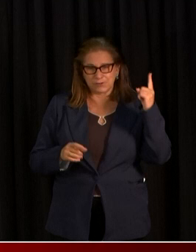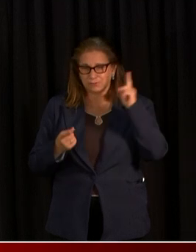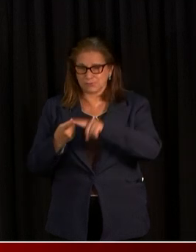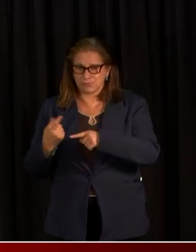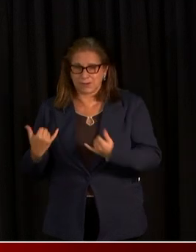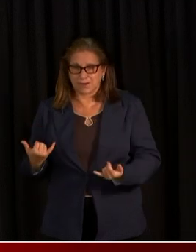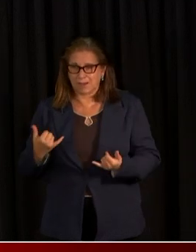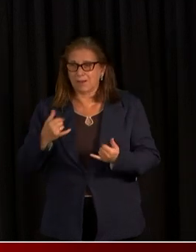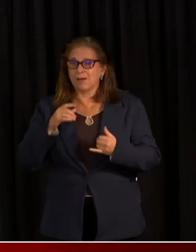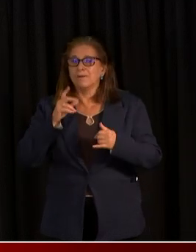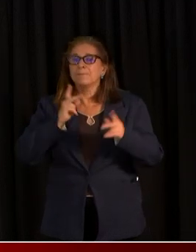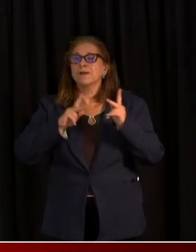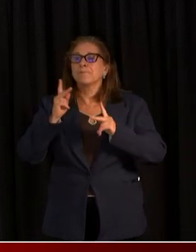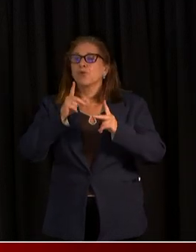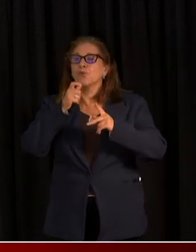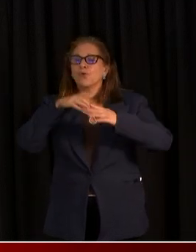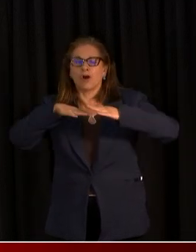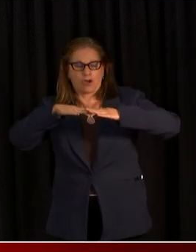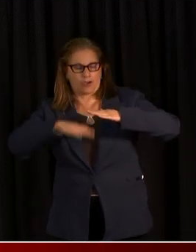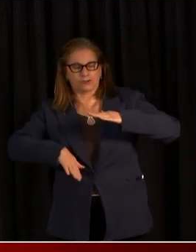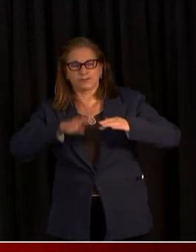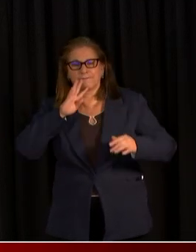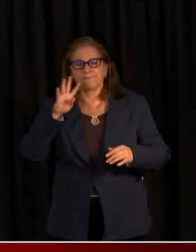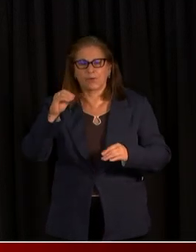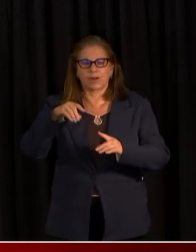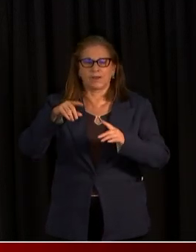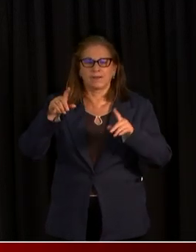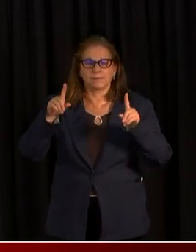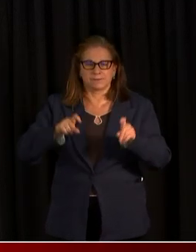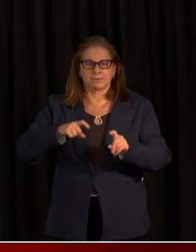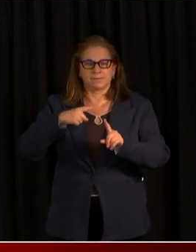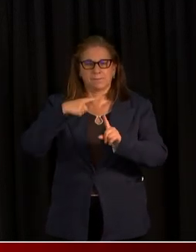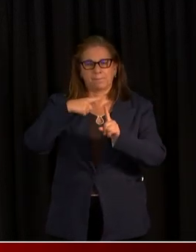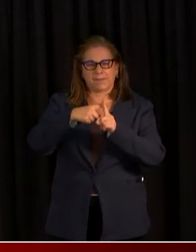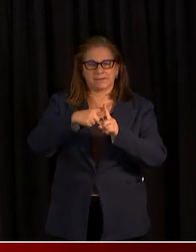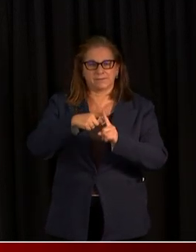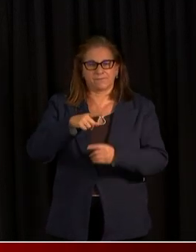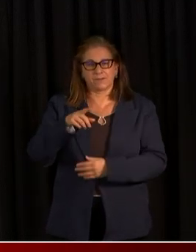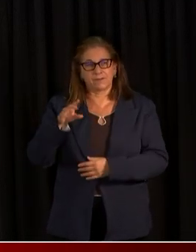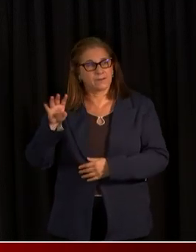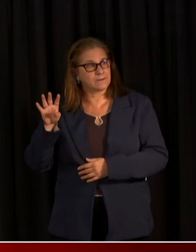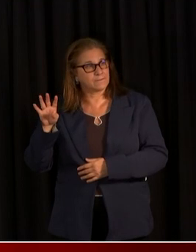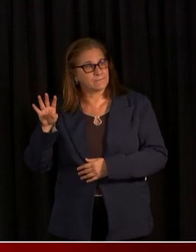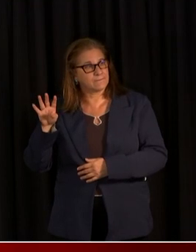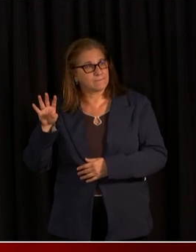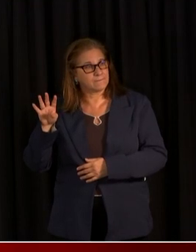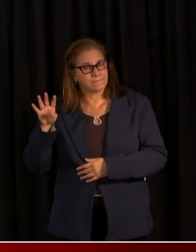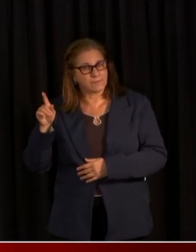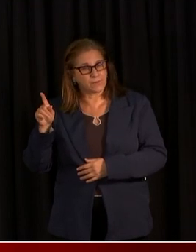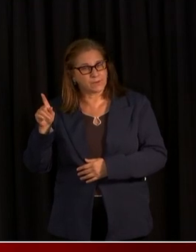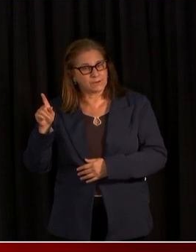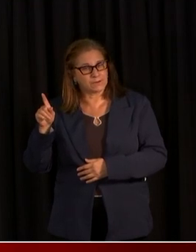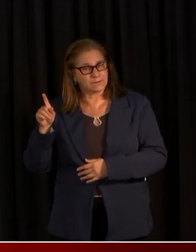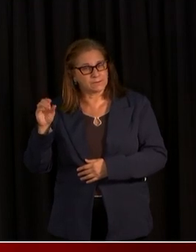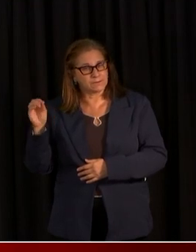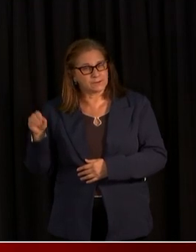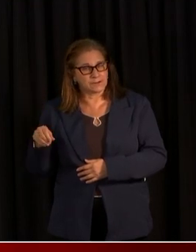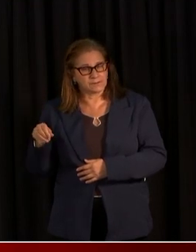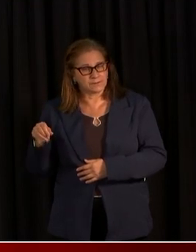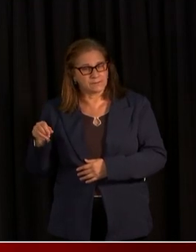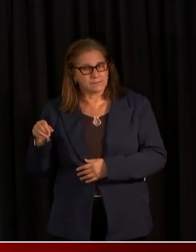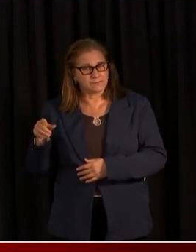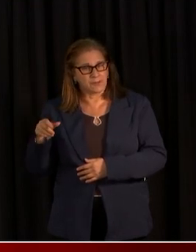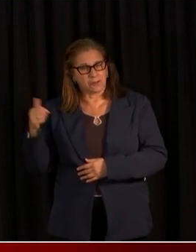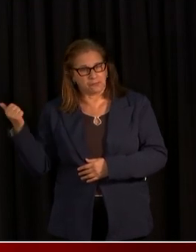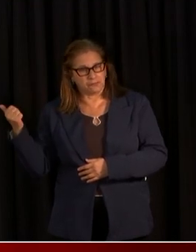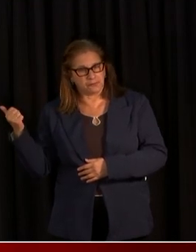40, where before July 1, it was 41% of cases. The other things that kind of go along with this is that